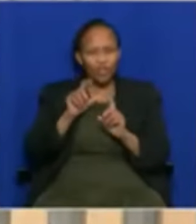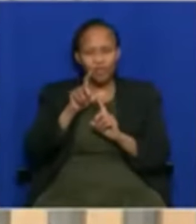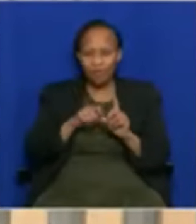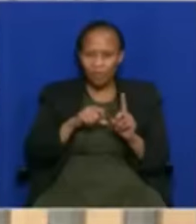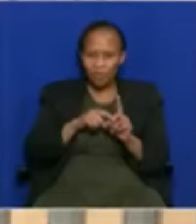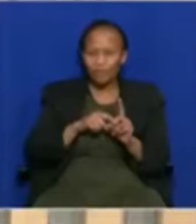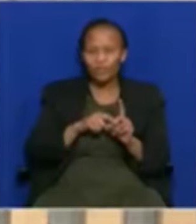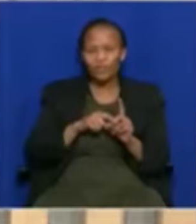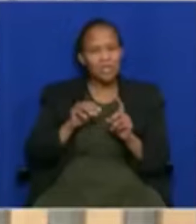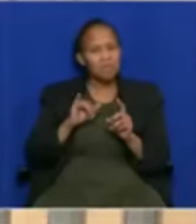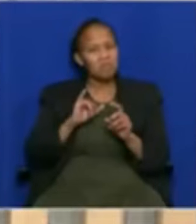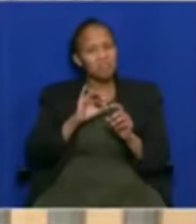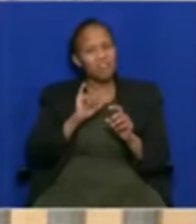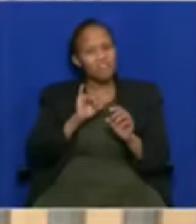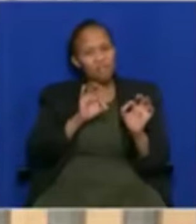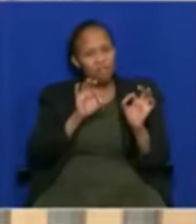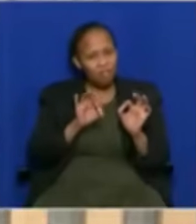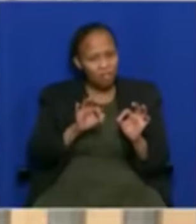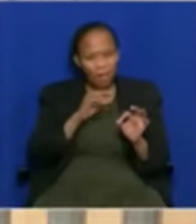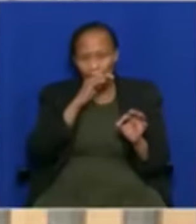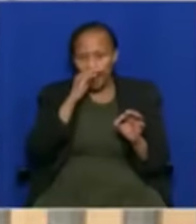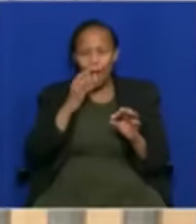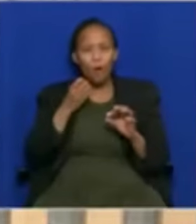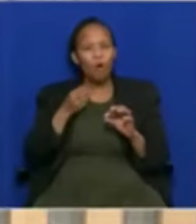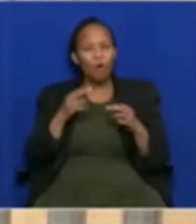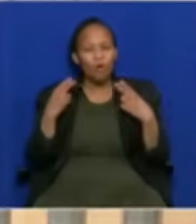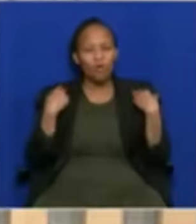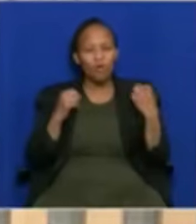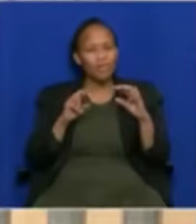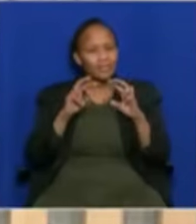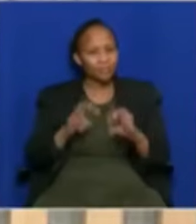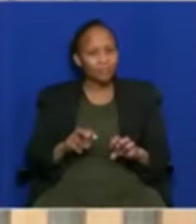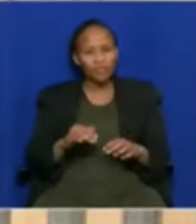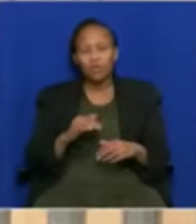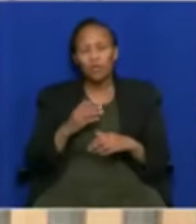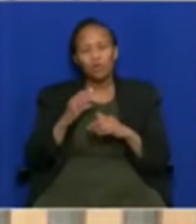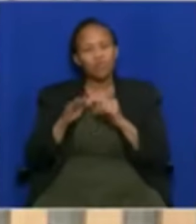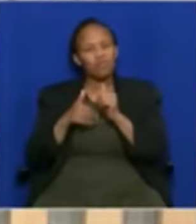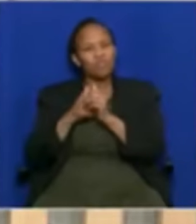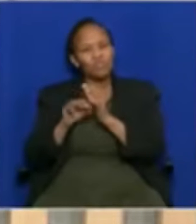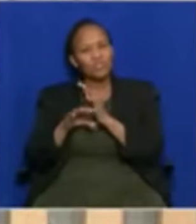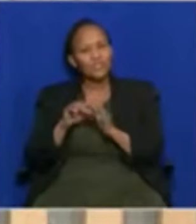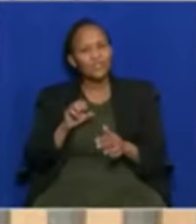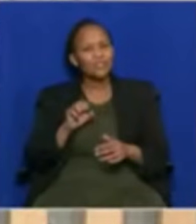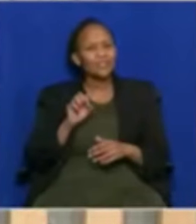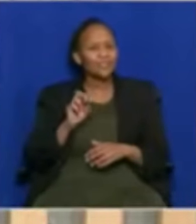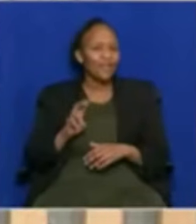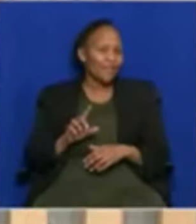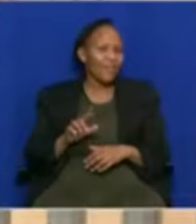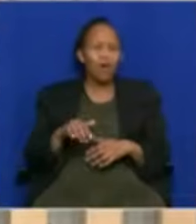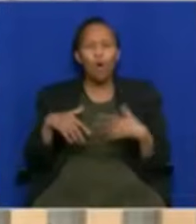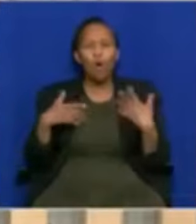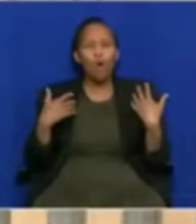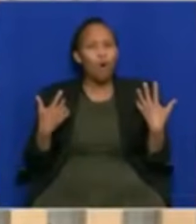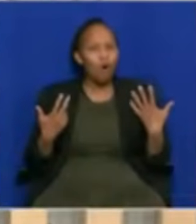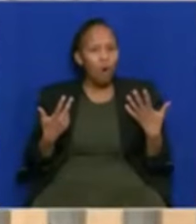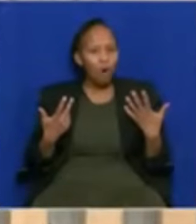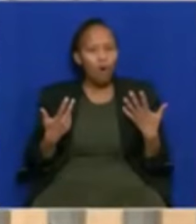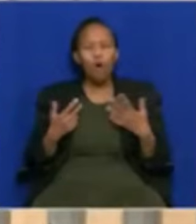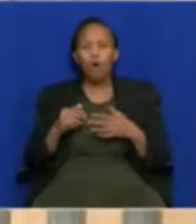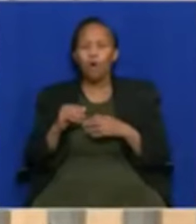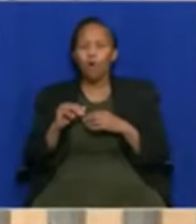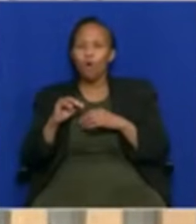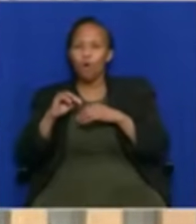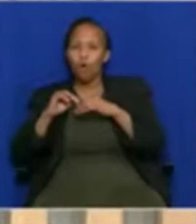is neither a referral complaint in terms of Section 7 or a specific authorization in terms of Section 28(1)A